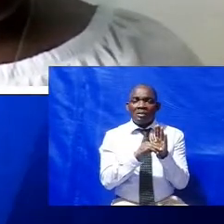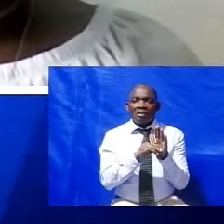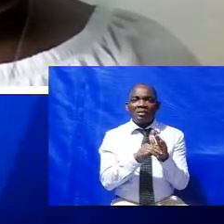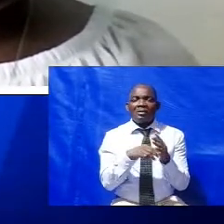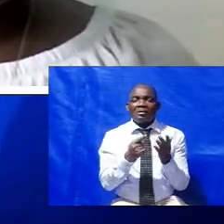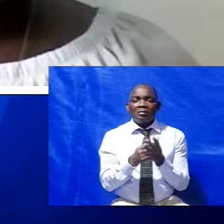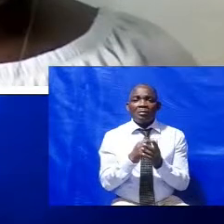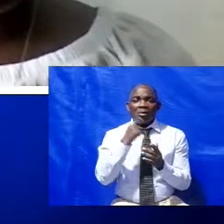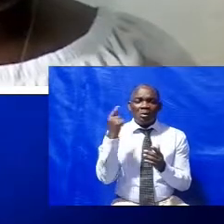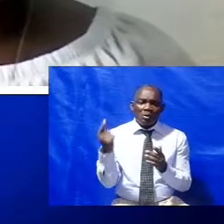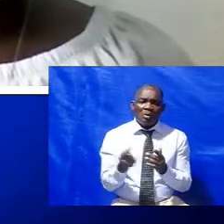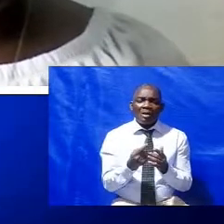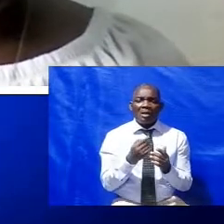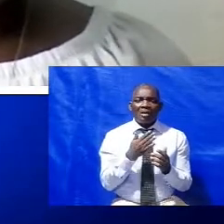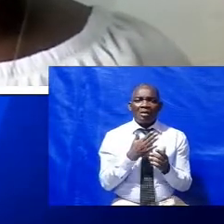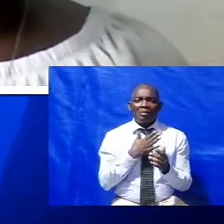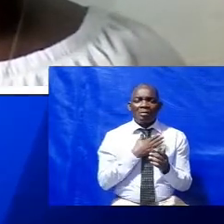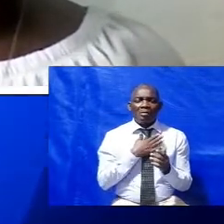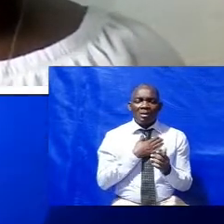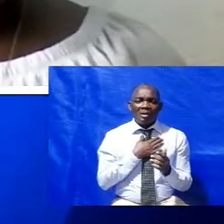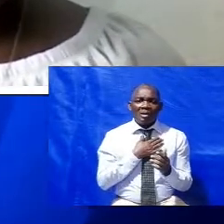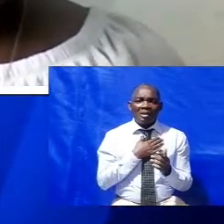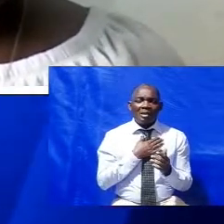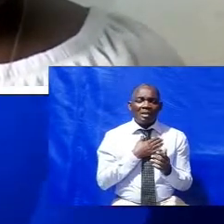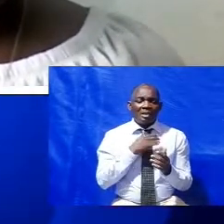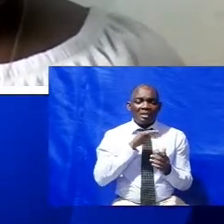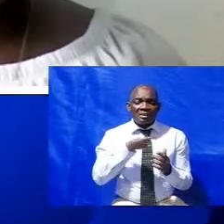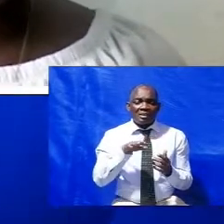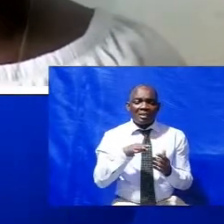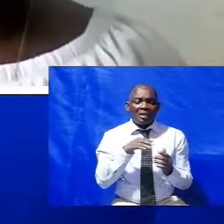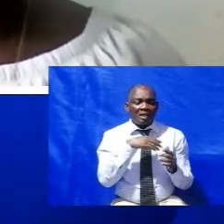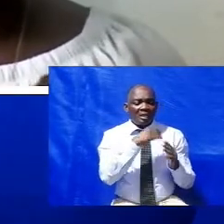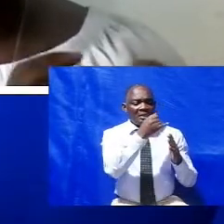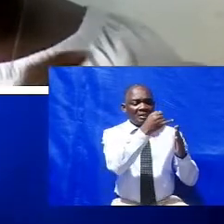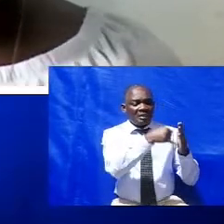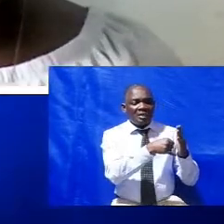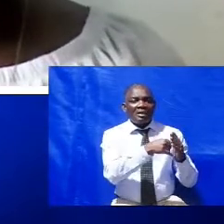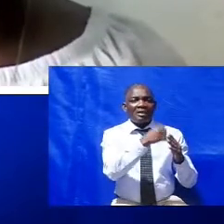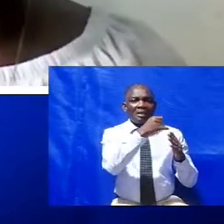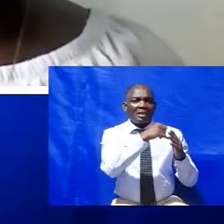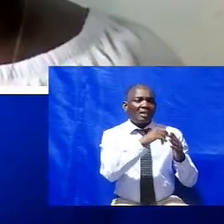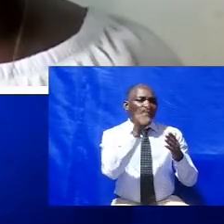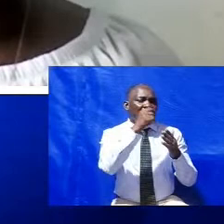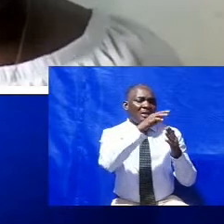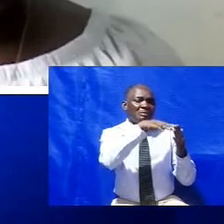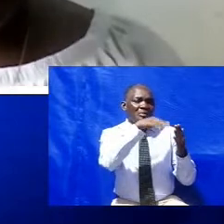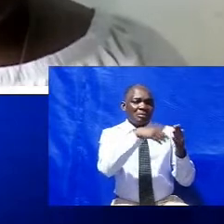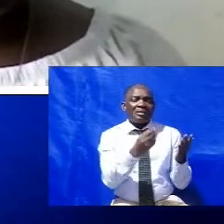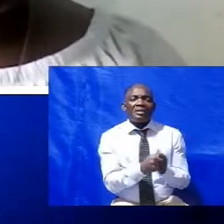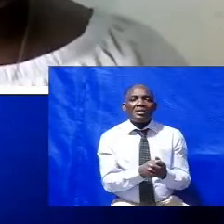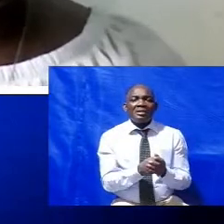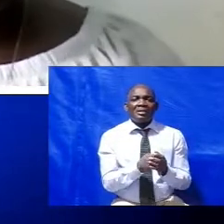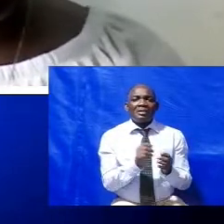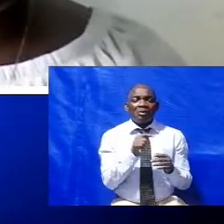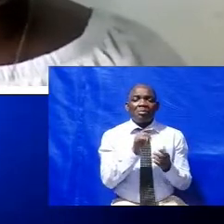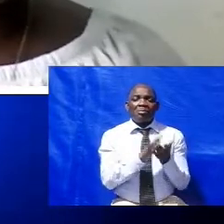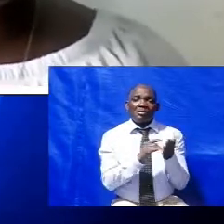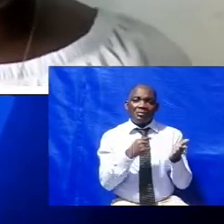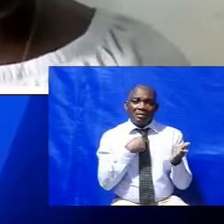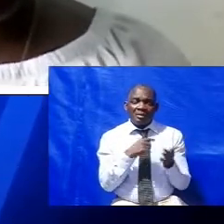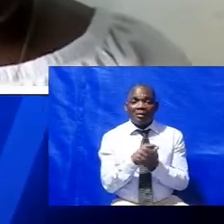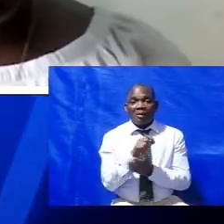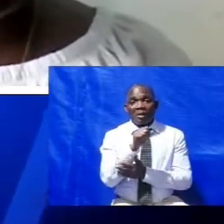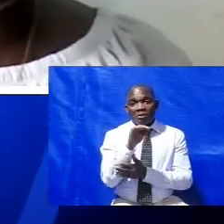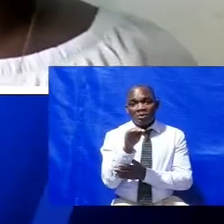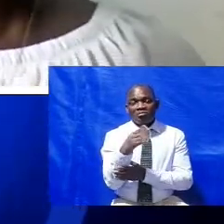the twins, you would see them draw things and color and say this is set apart for God and such things, and you would see that in